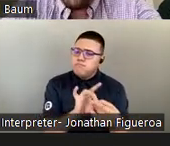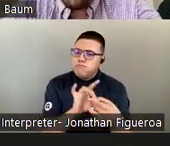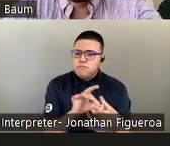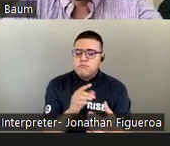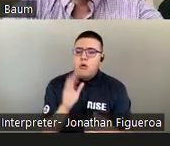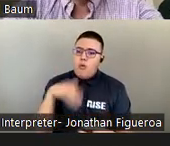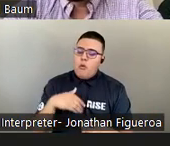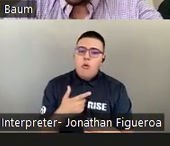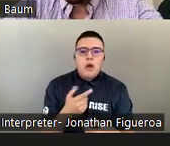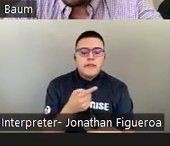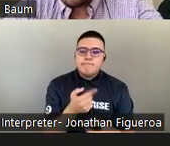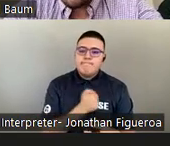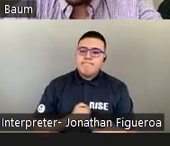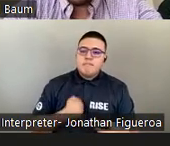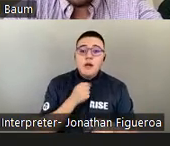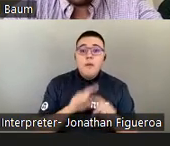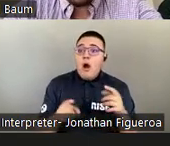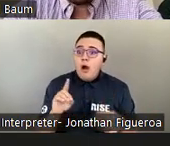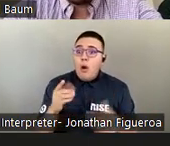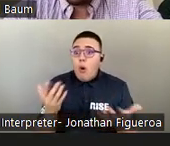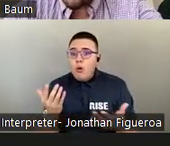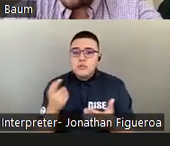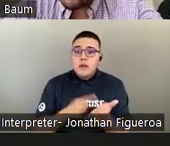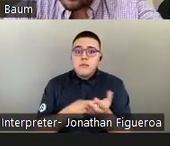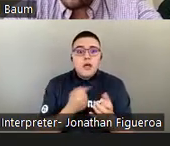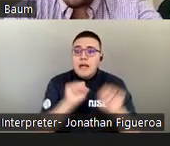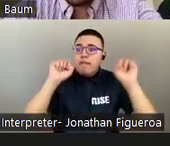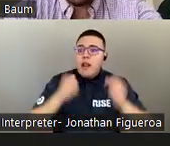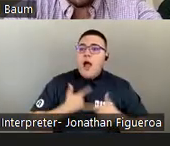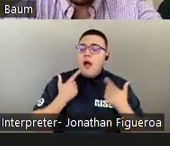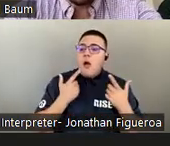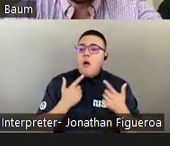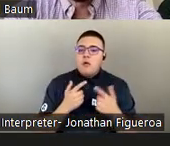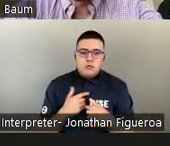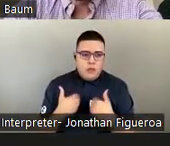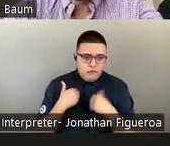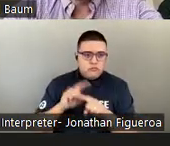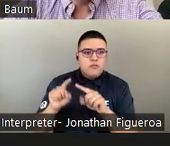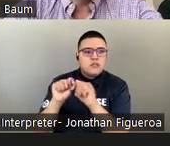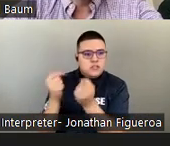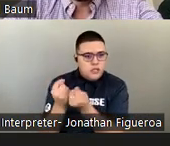life. So they have those teams. They have other crisis teams to roll out.